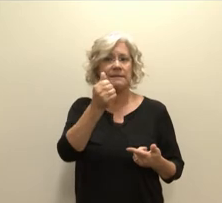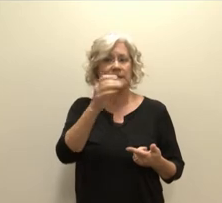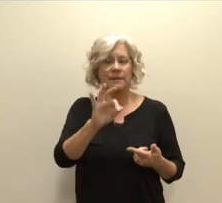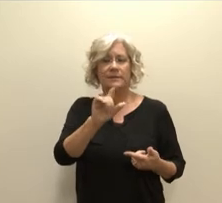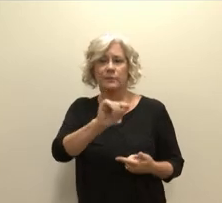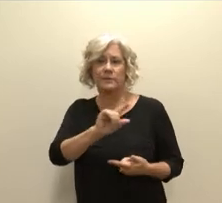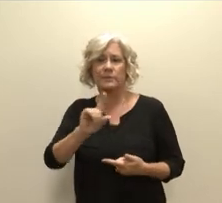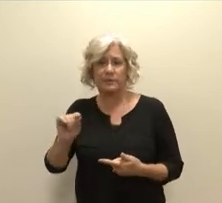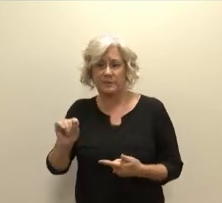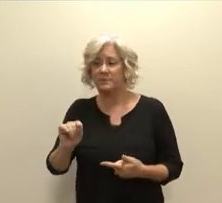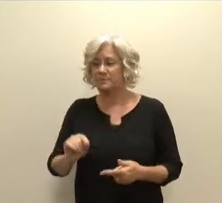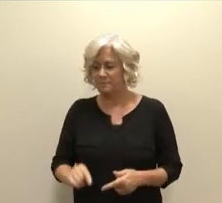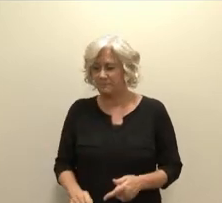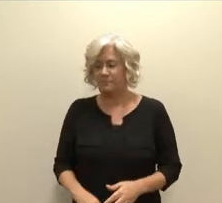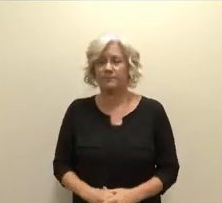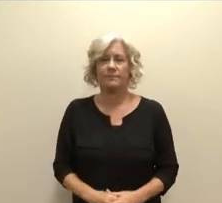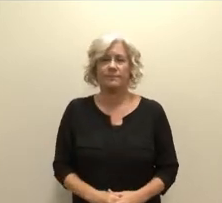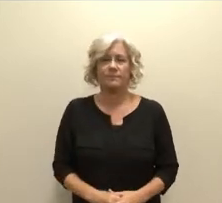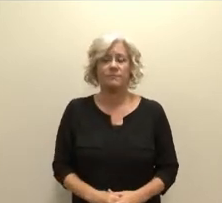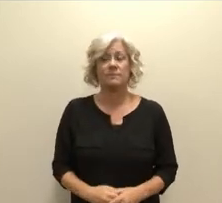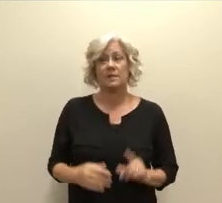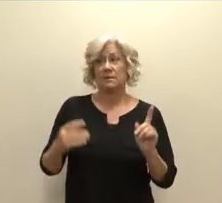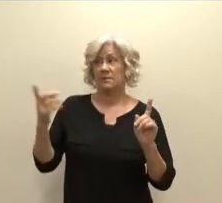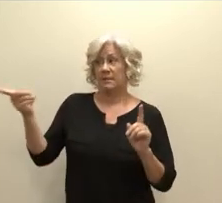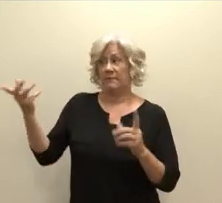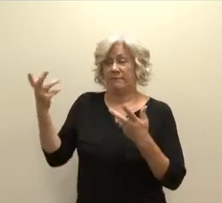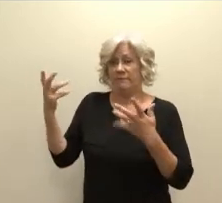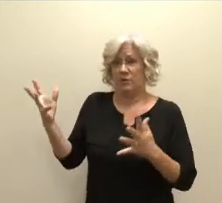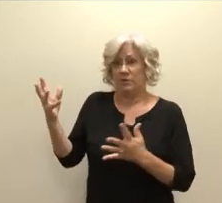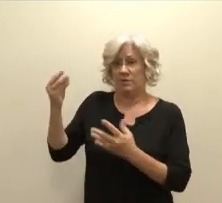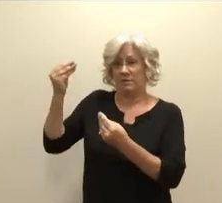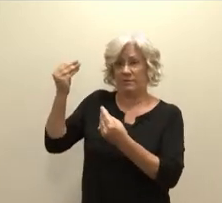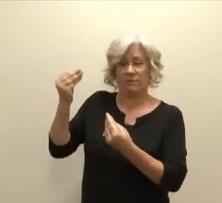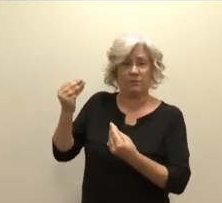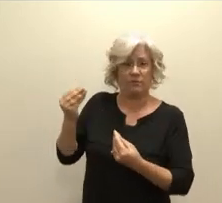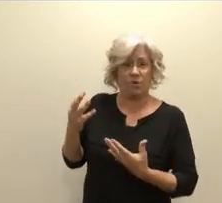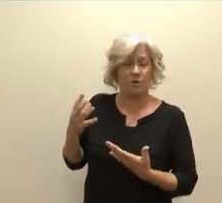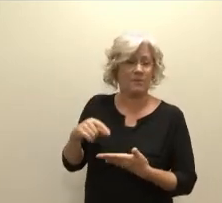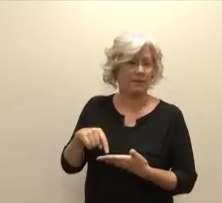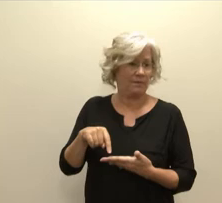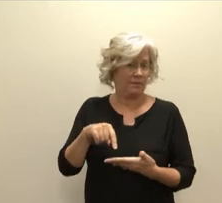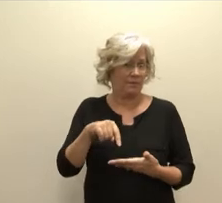Ms. Davis. I have been told it's going to be